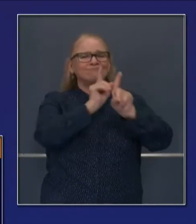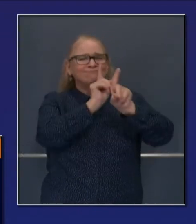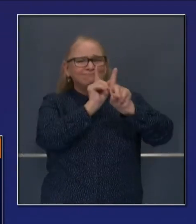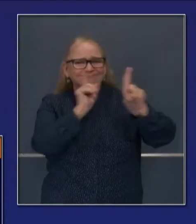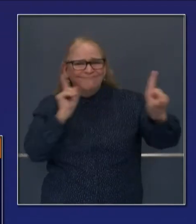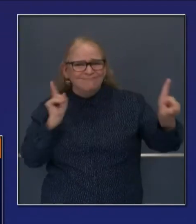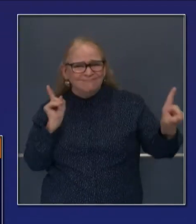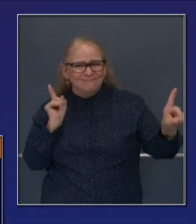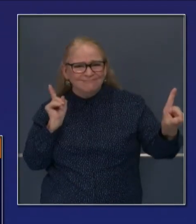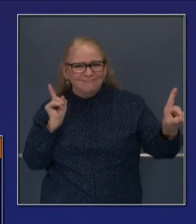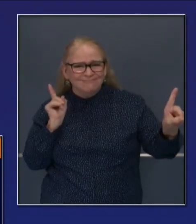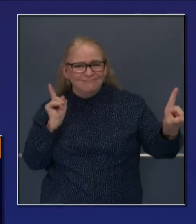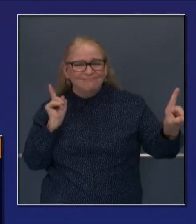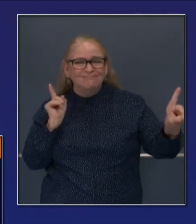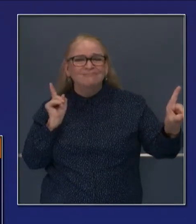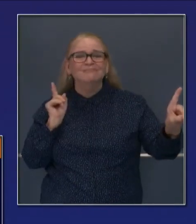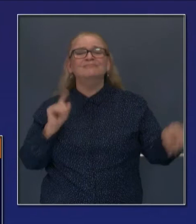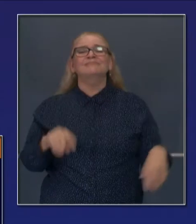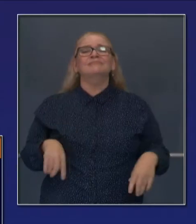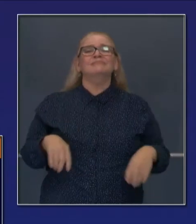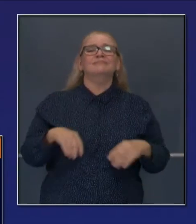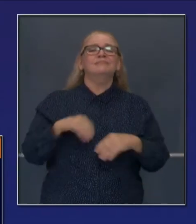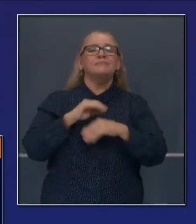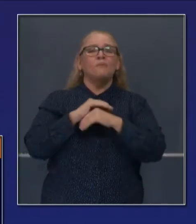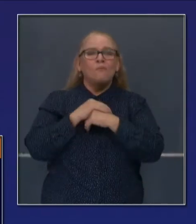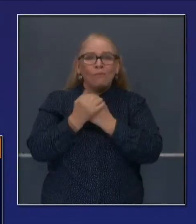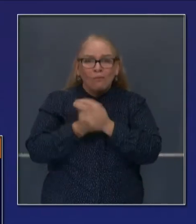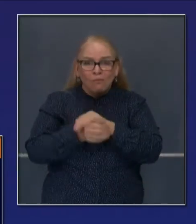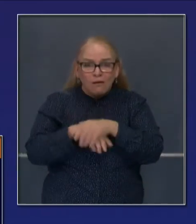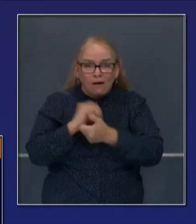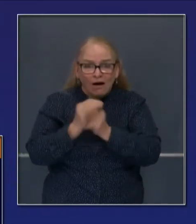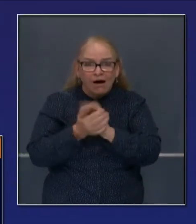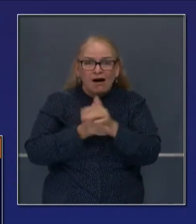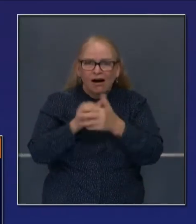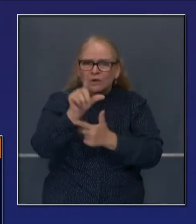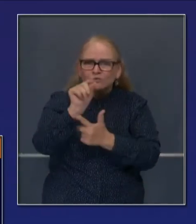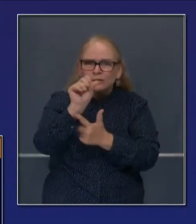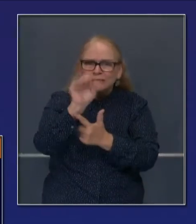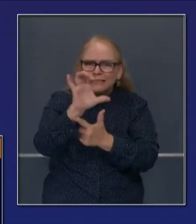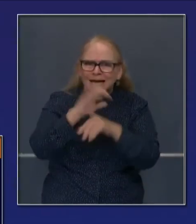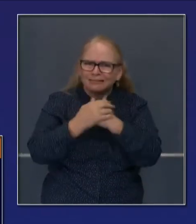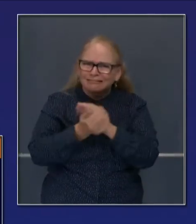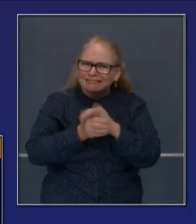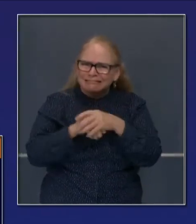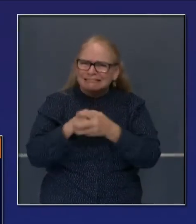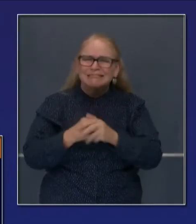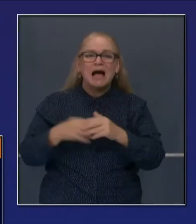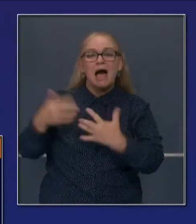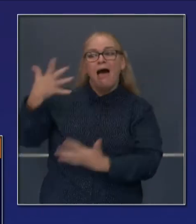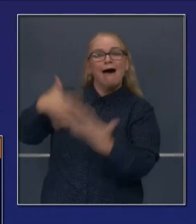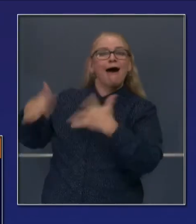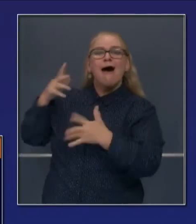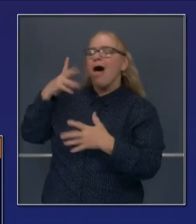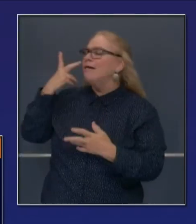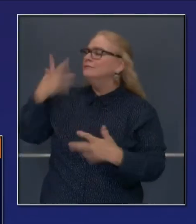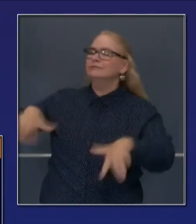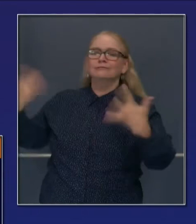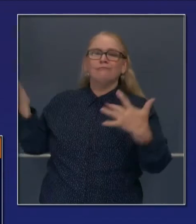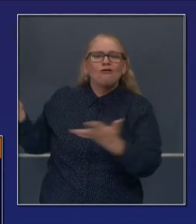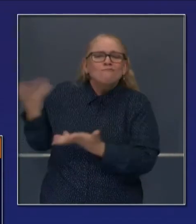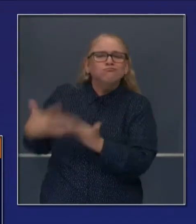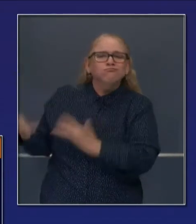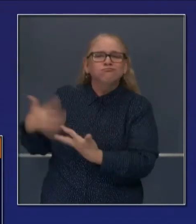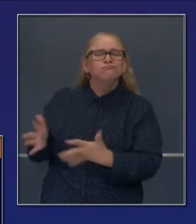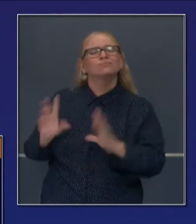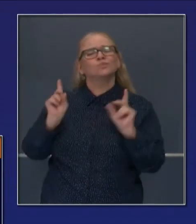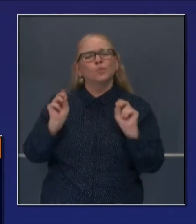on practicing physical distancing and social distancing, minimizing mixing to the extent possible, and practicing appropriate hygiene, washing